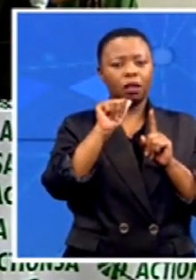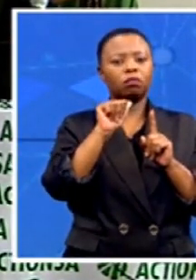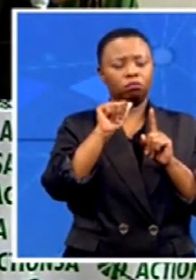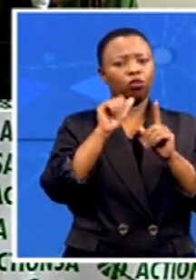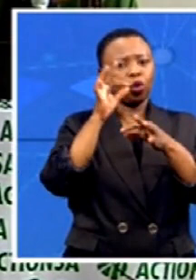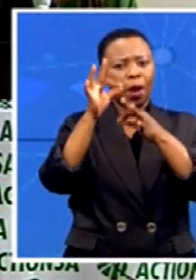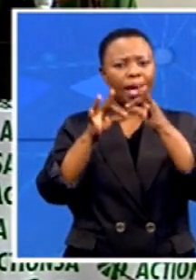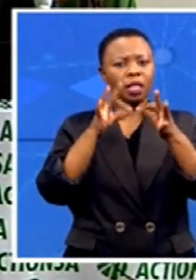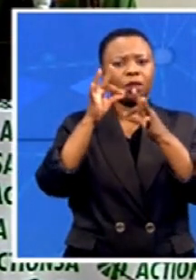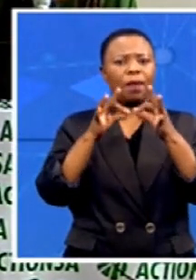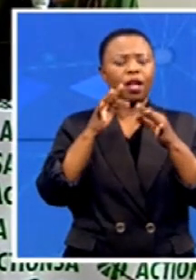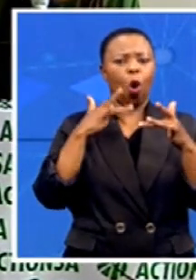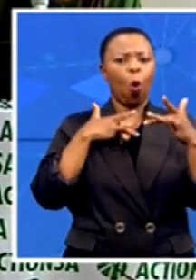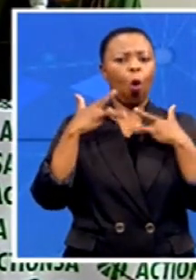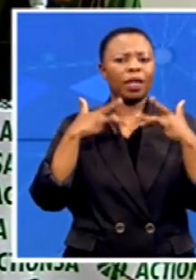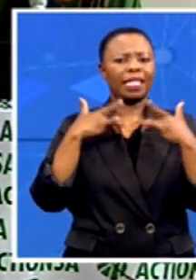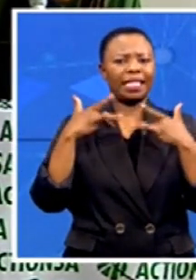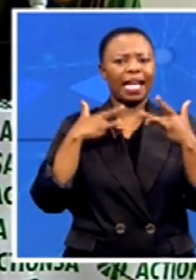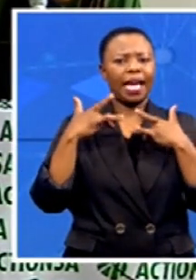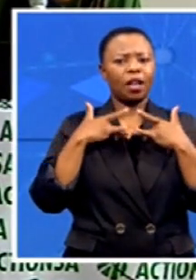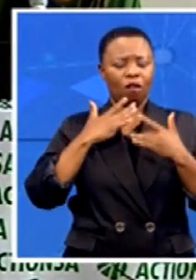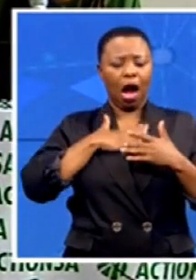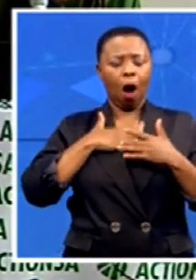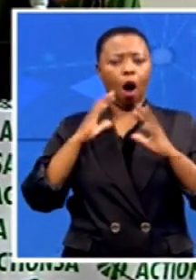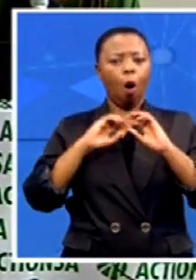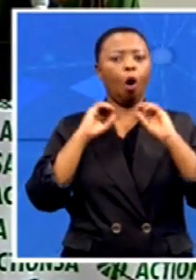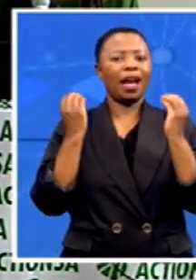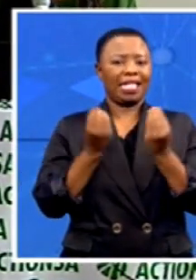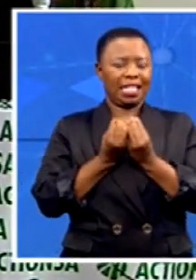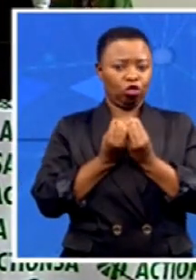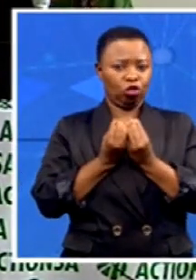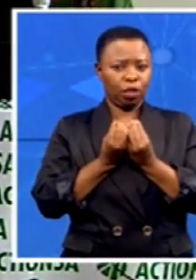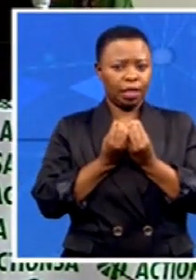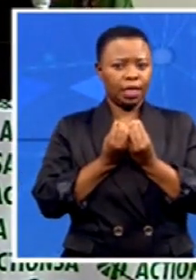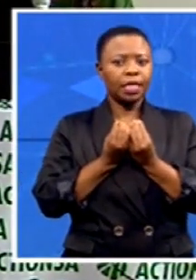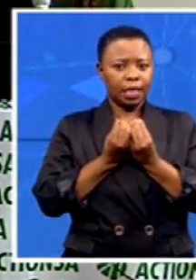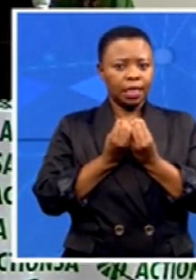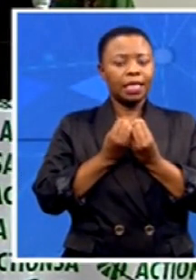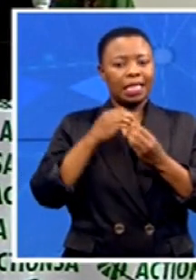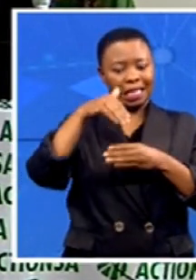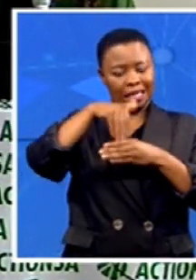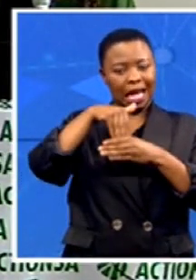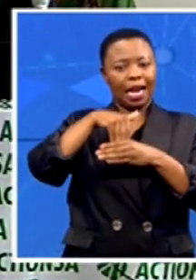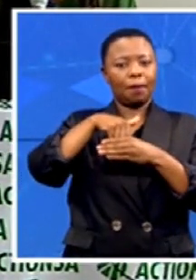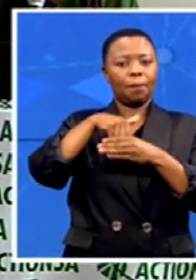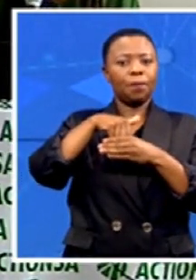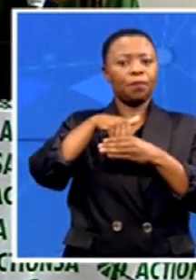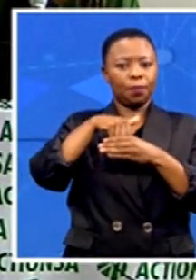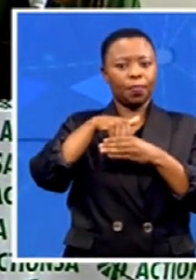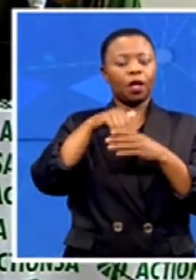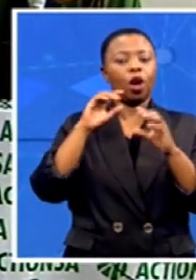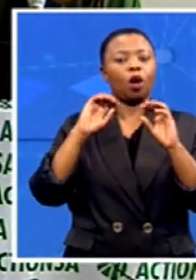of our organization, which is the Action SA Interim Senate, their contentions with regards to